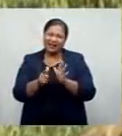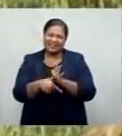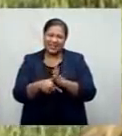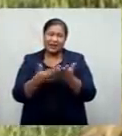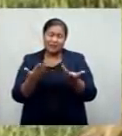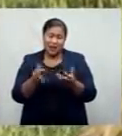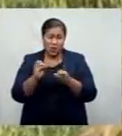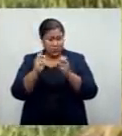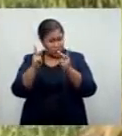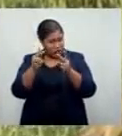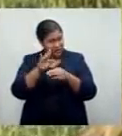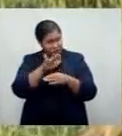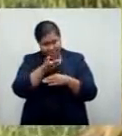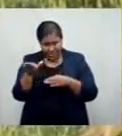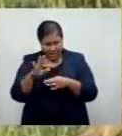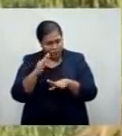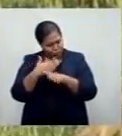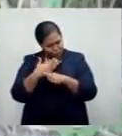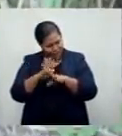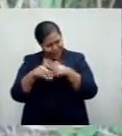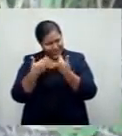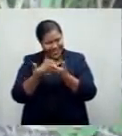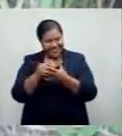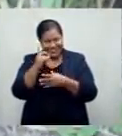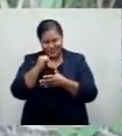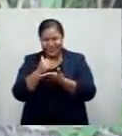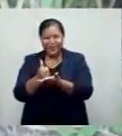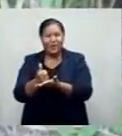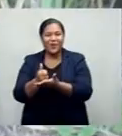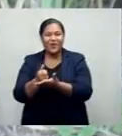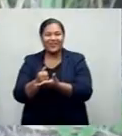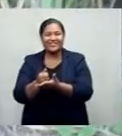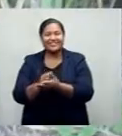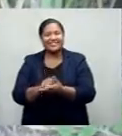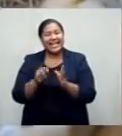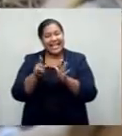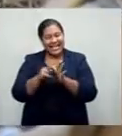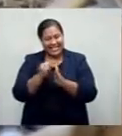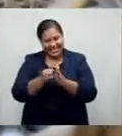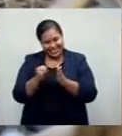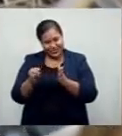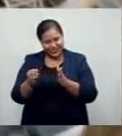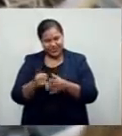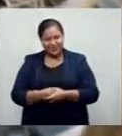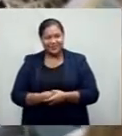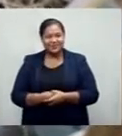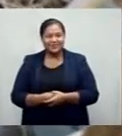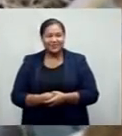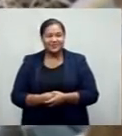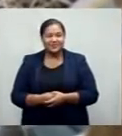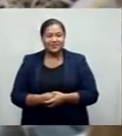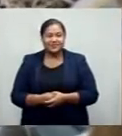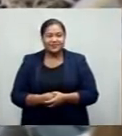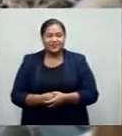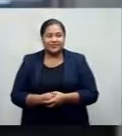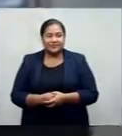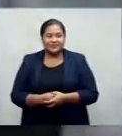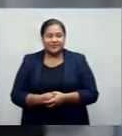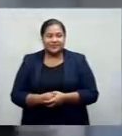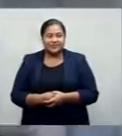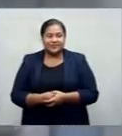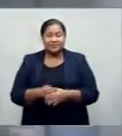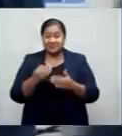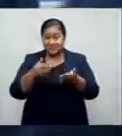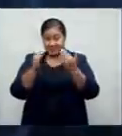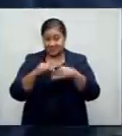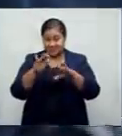is an opportunity for all to work together to support the industry. Eleanor Turanga View, FBC News.